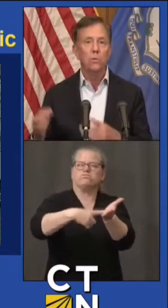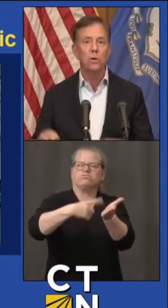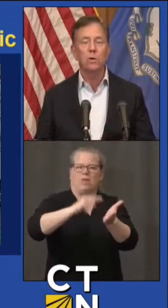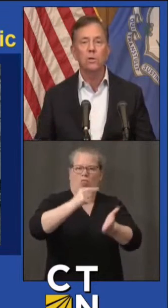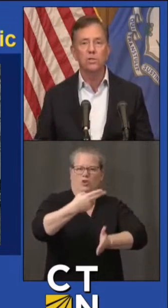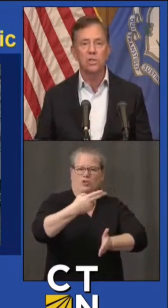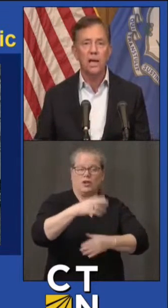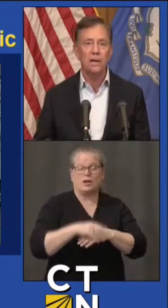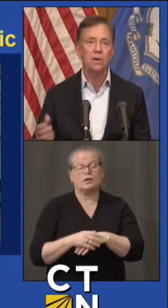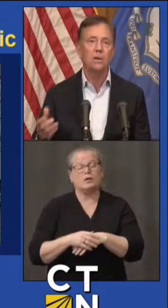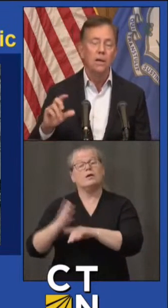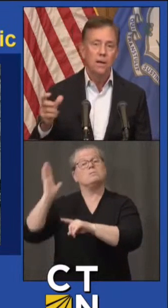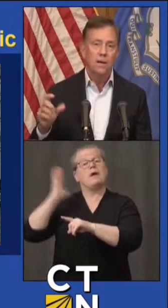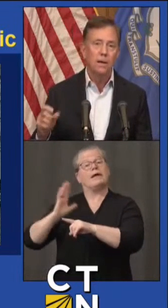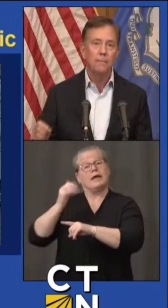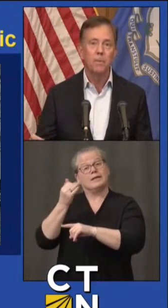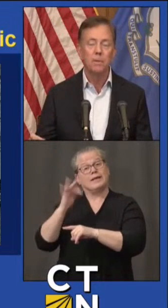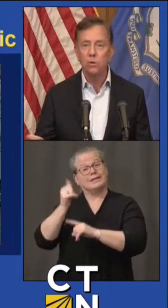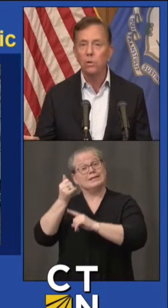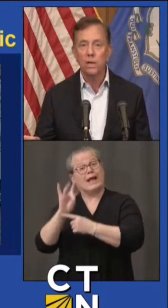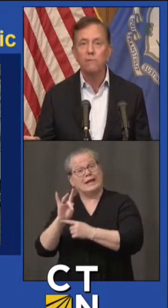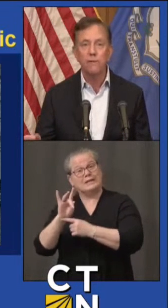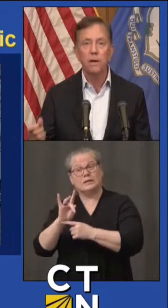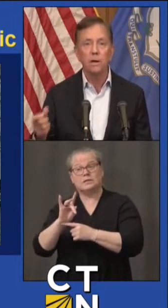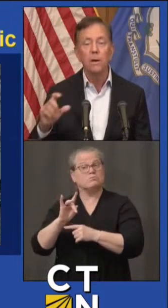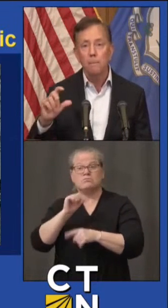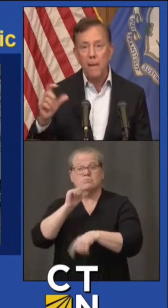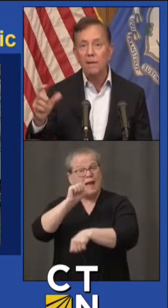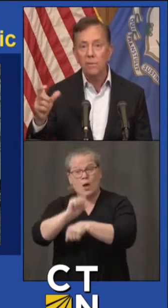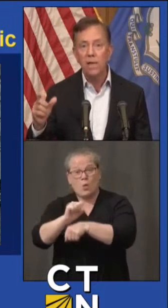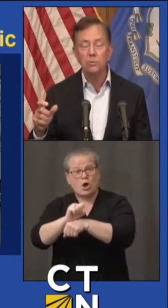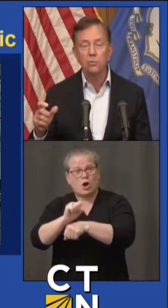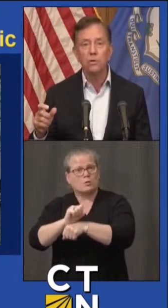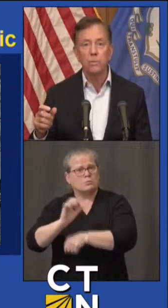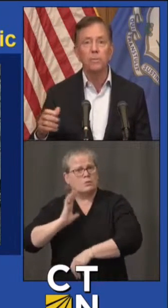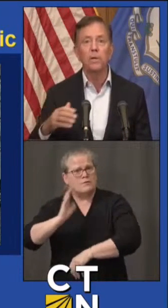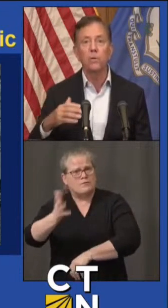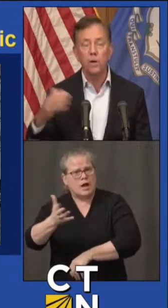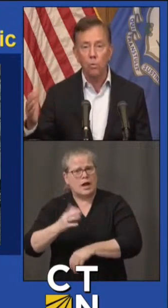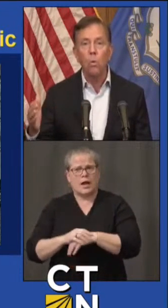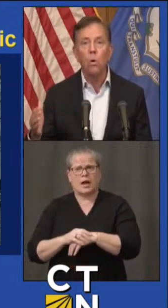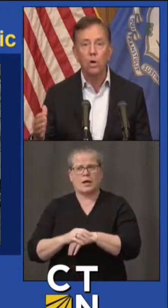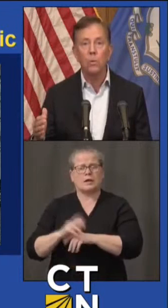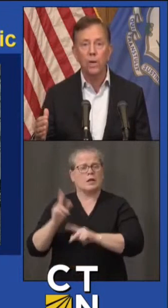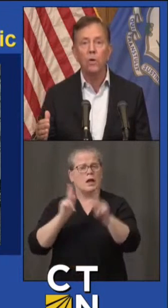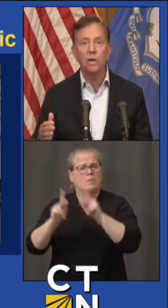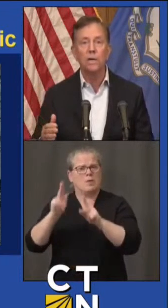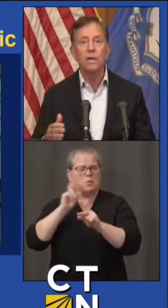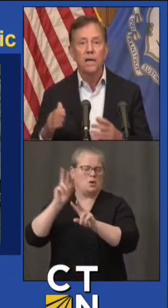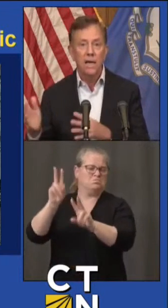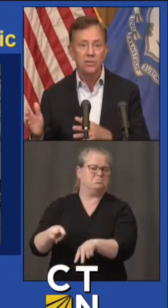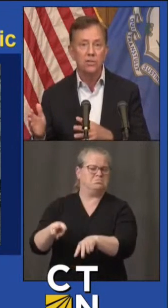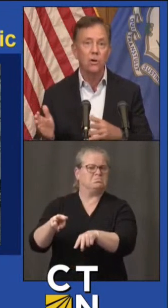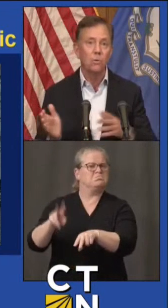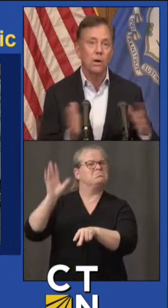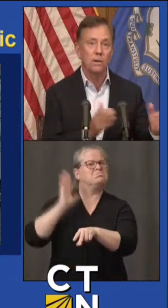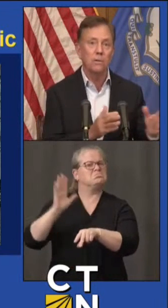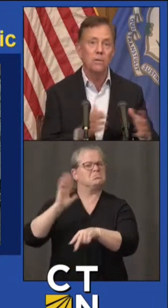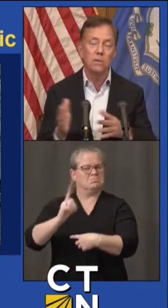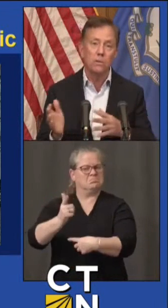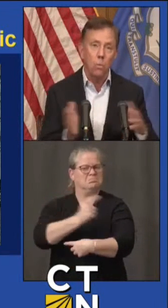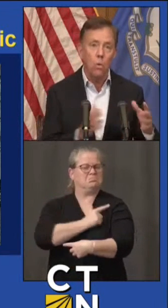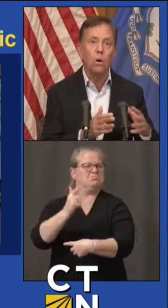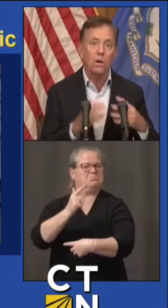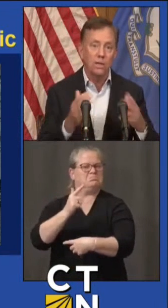were called a slacker. Totally unfair. Back then, it's worth remembering, you had a war going on. And so